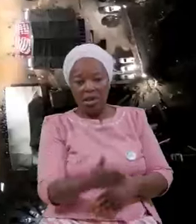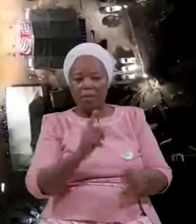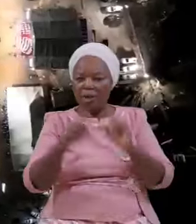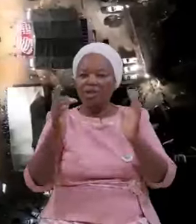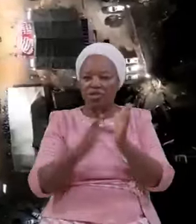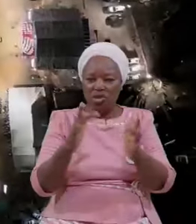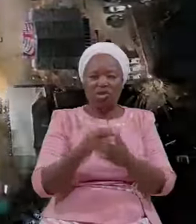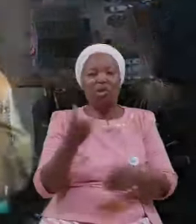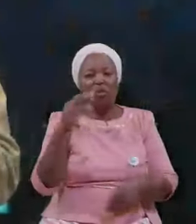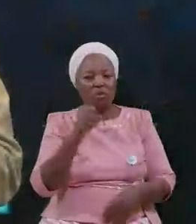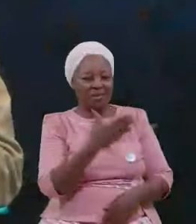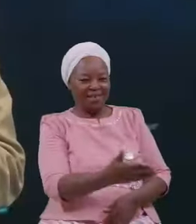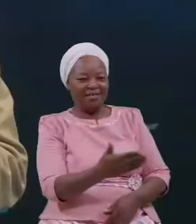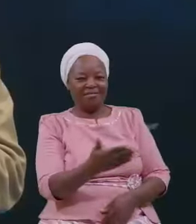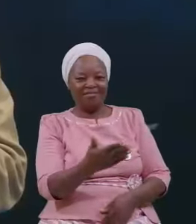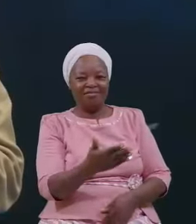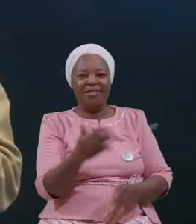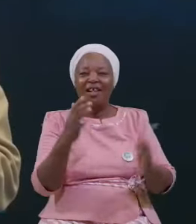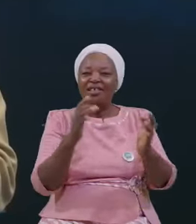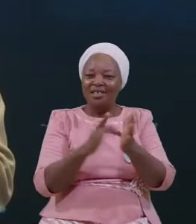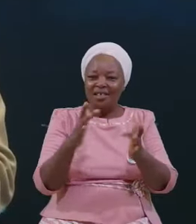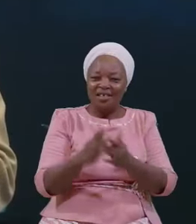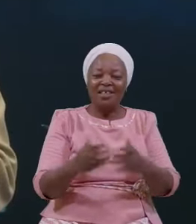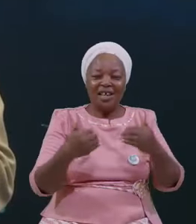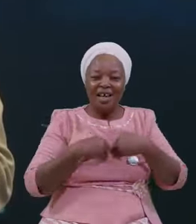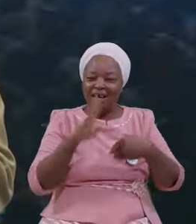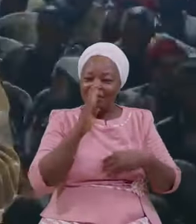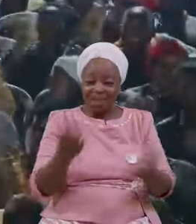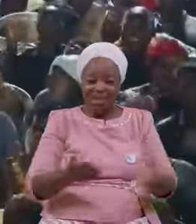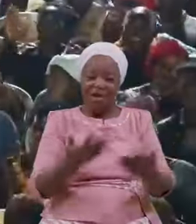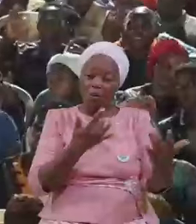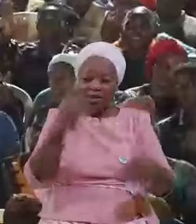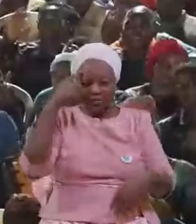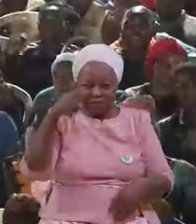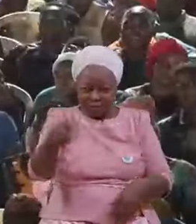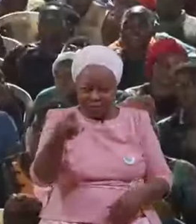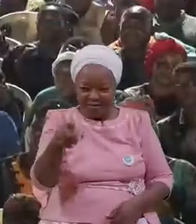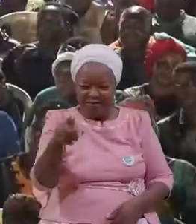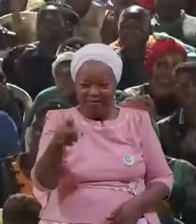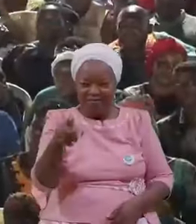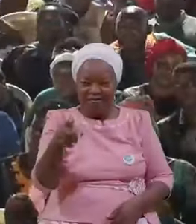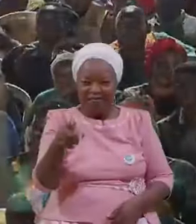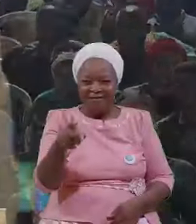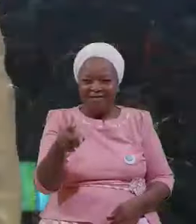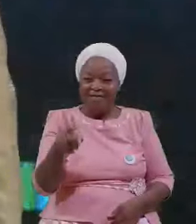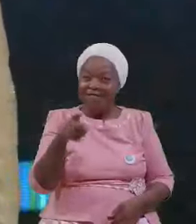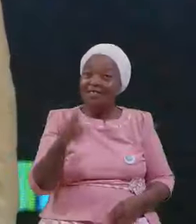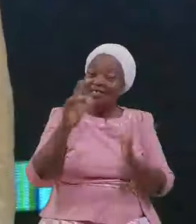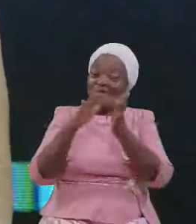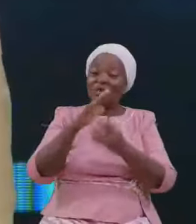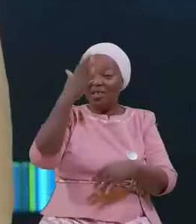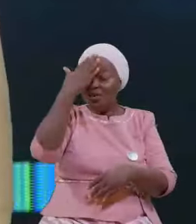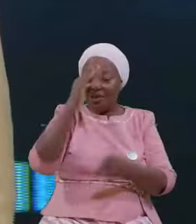there. Jesus had been here waiting for you. He knew you were coming. He knew that woman